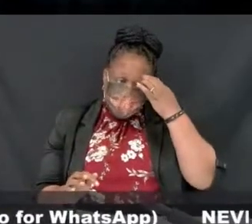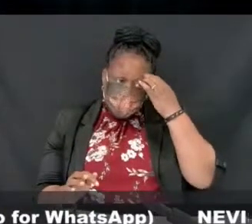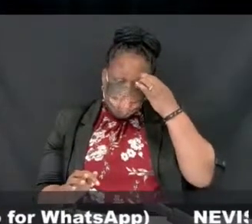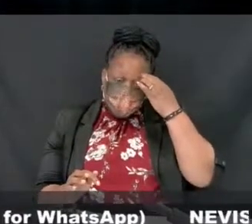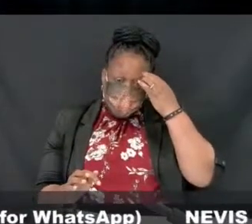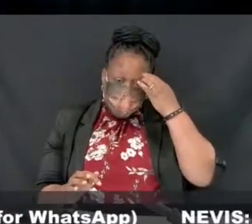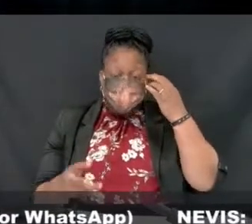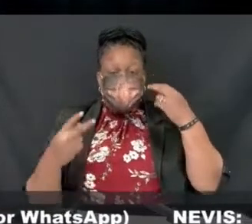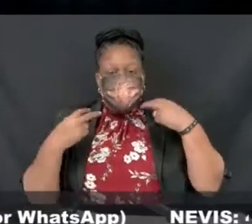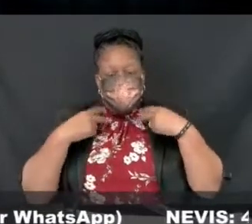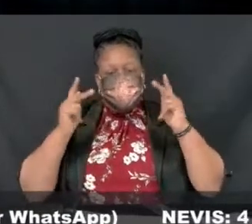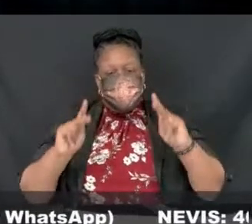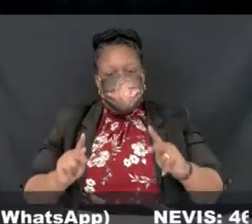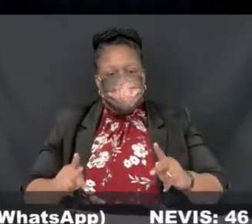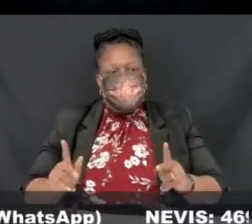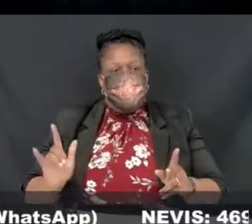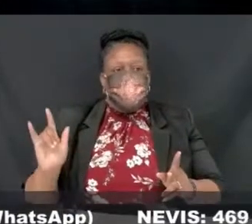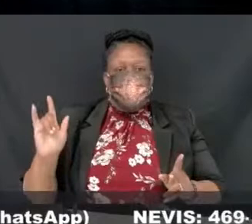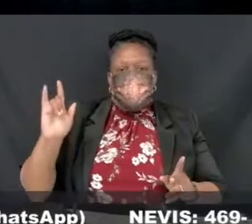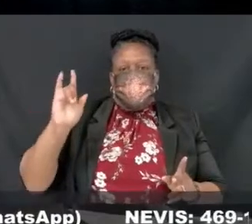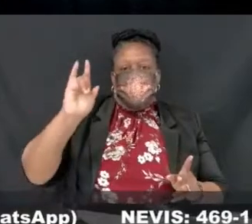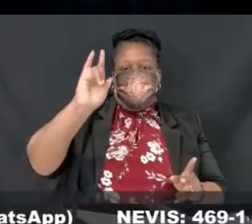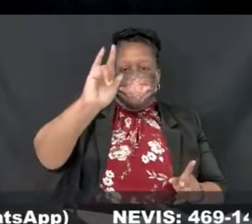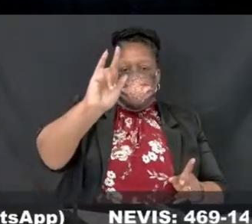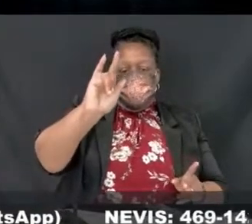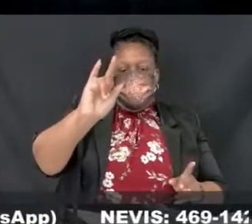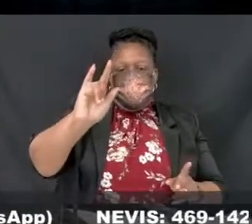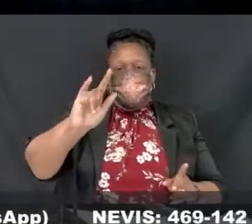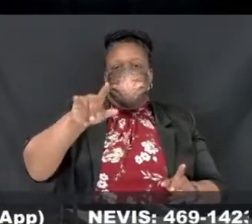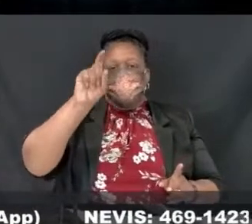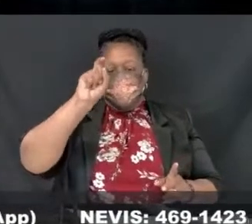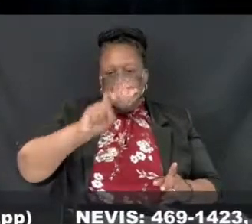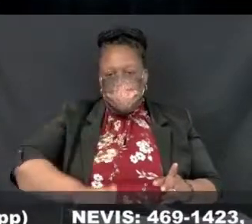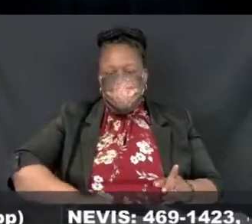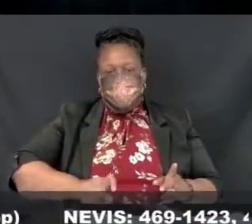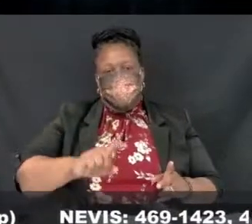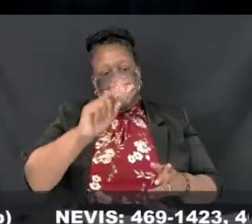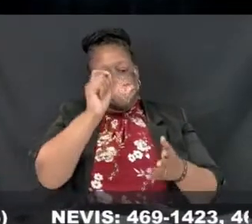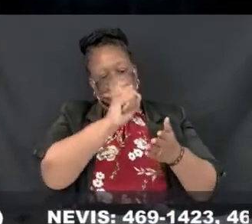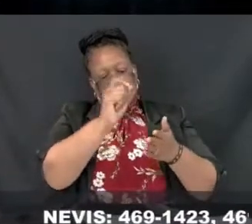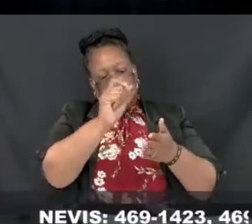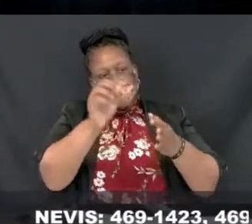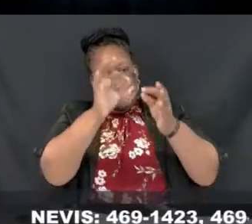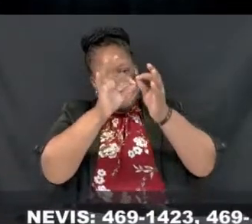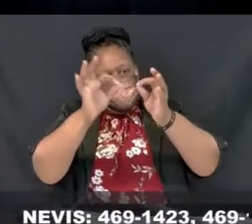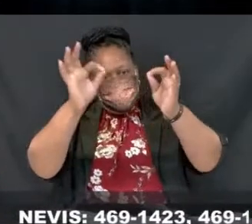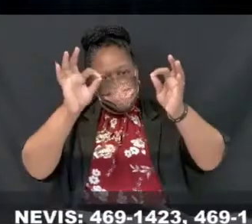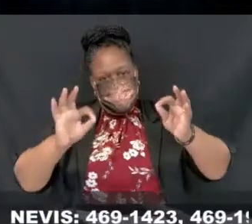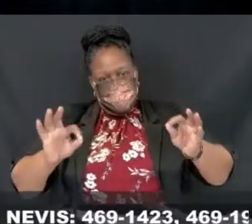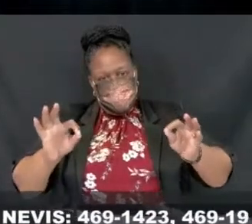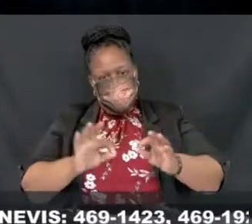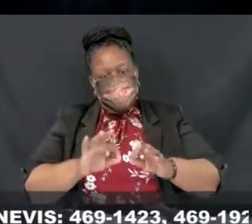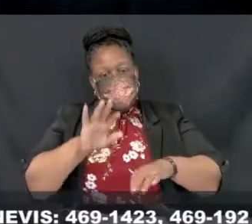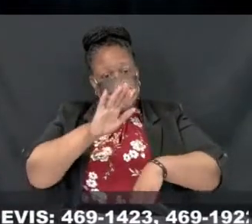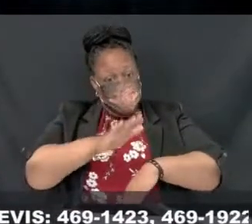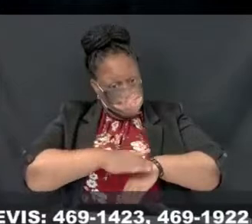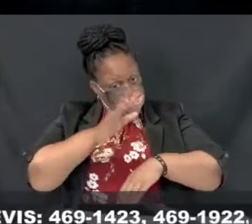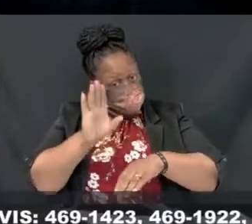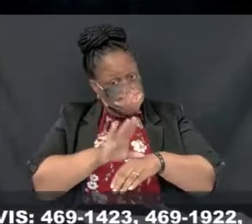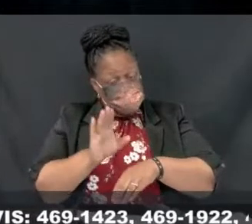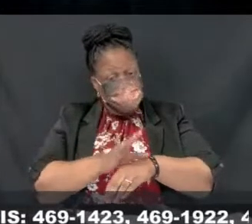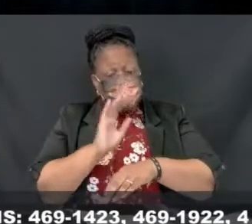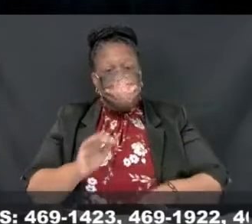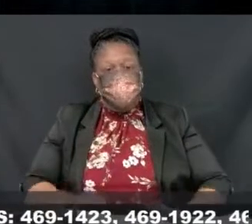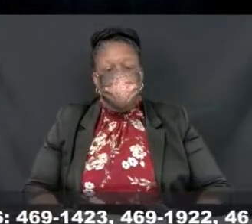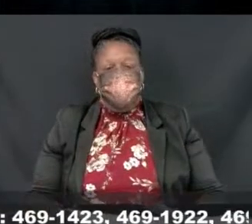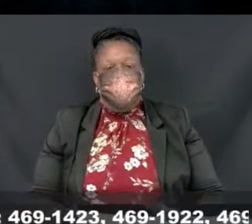is that persons had some challenges, and why do I have to fill out a form? Why do I have to do this? But it was a critical tool. What we simply did